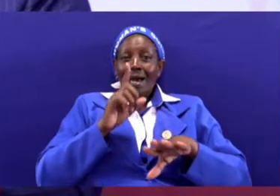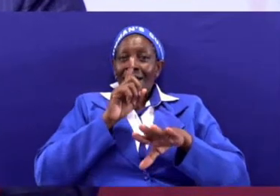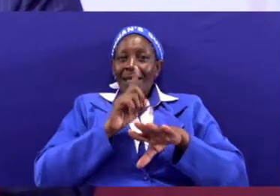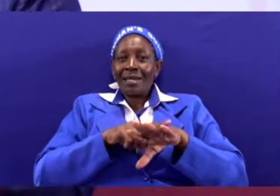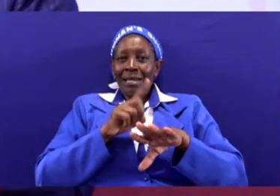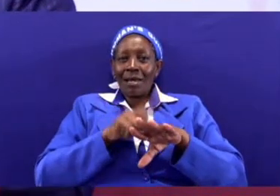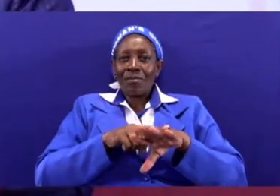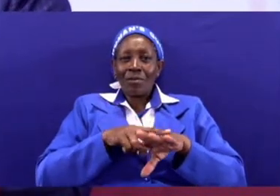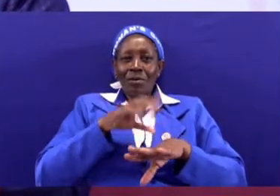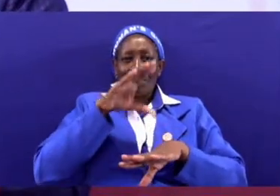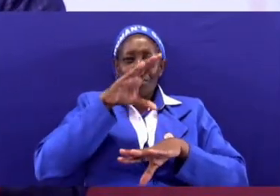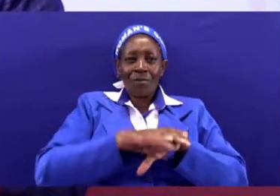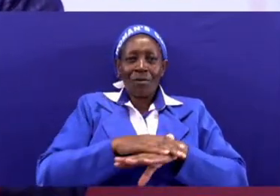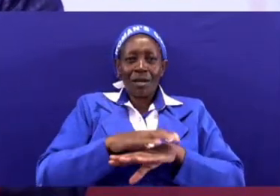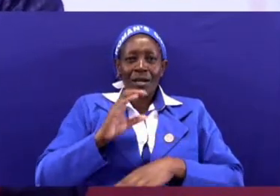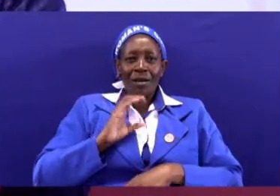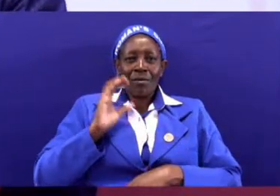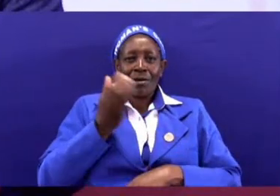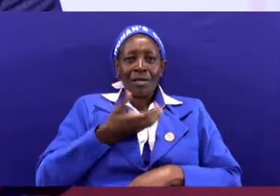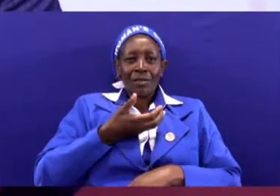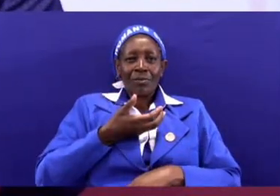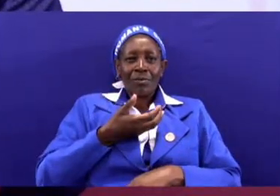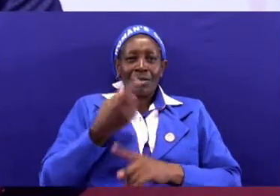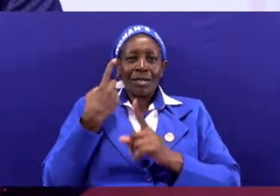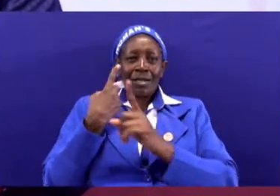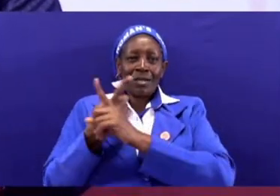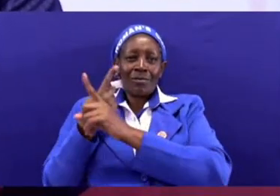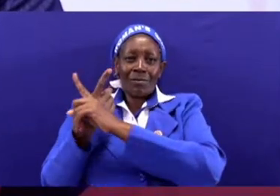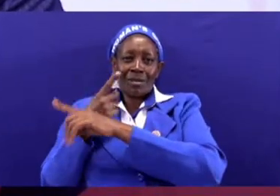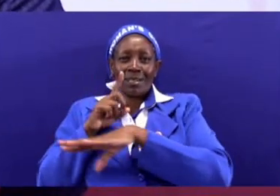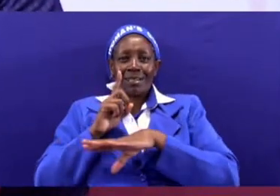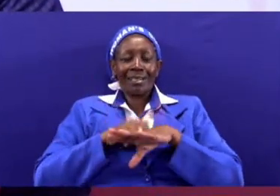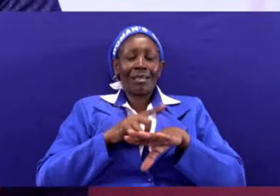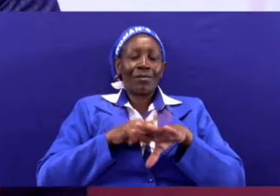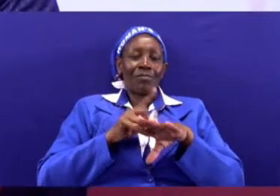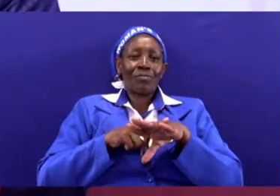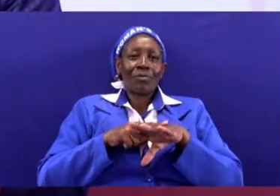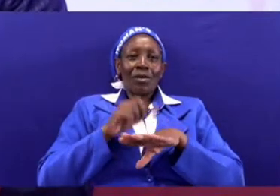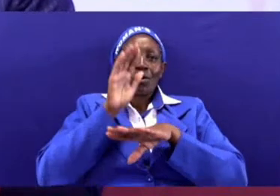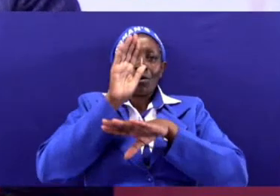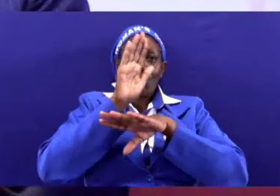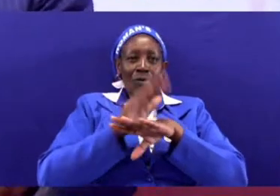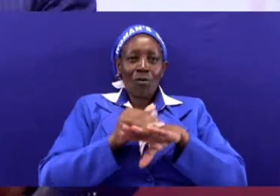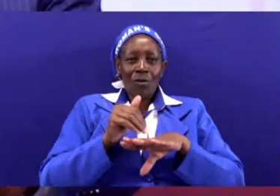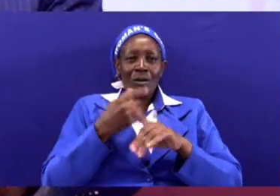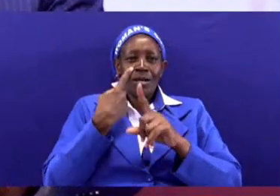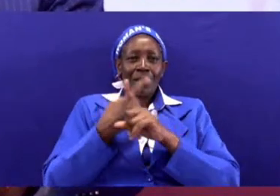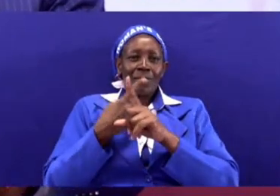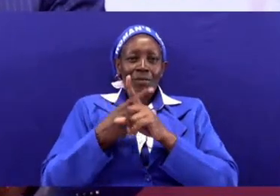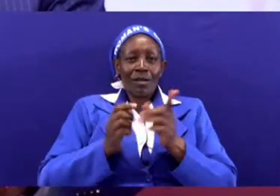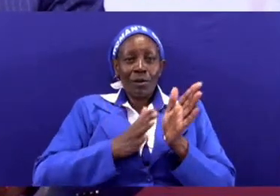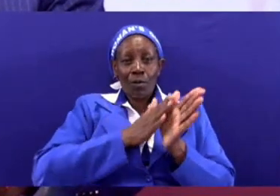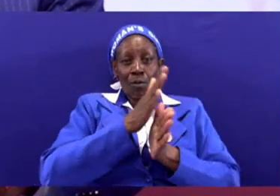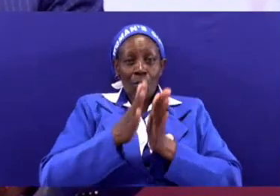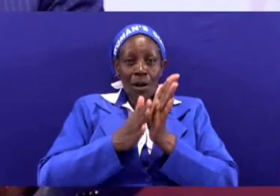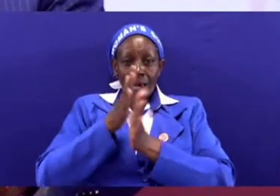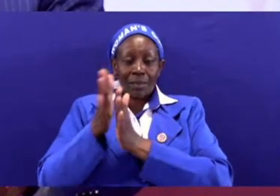find ourselves in. Different seasons call for different strategies or different